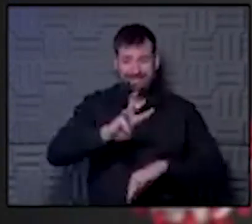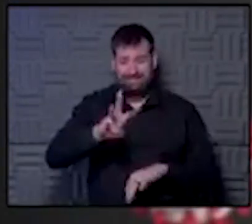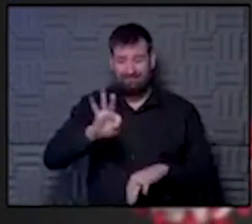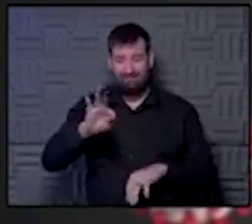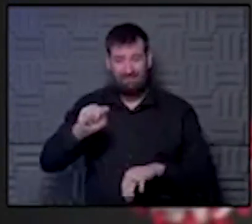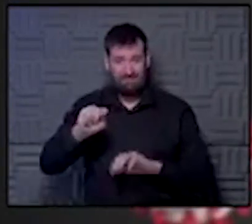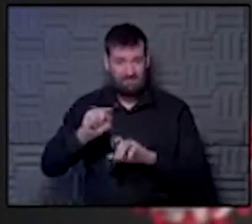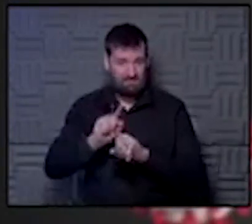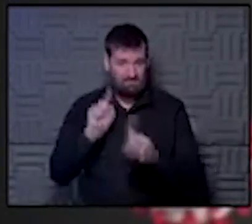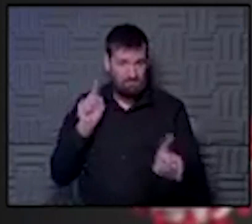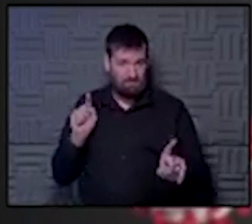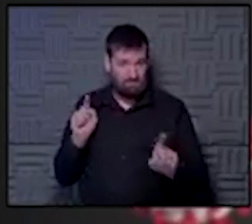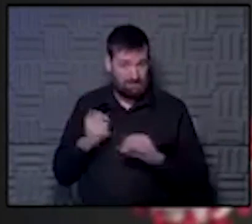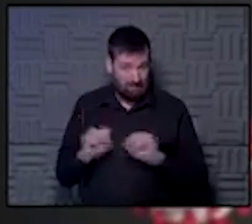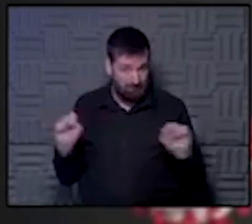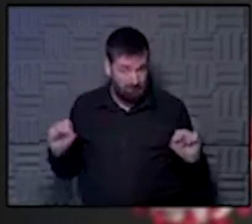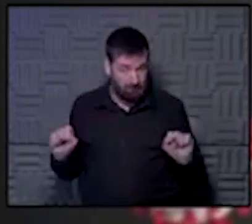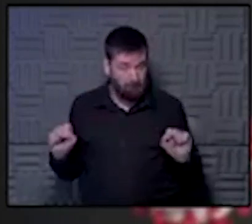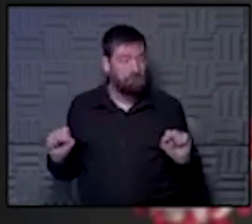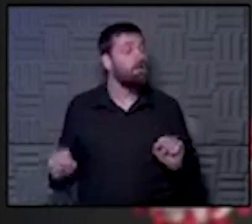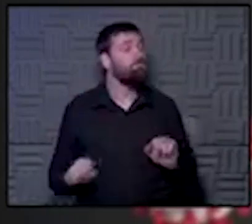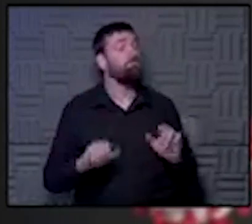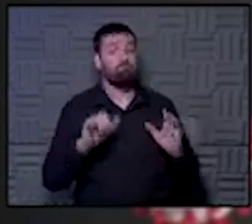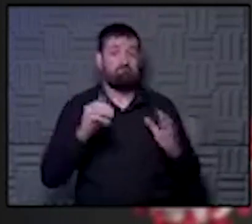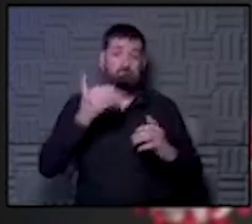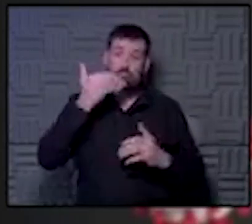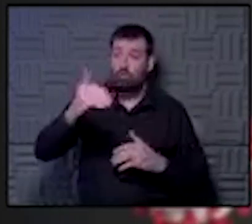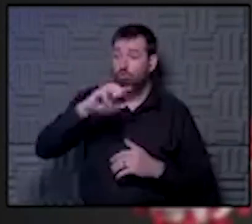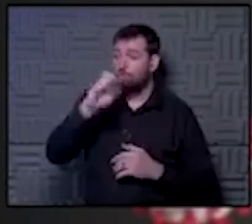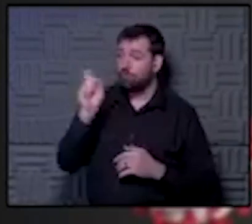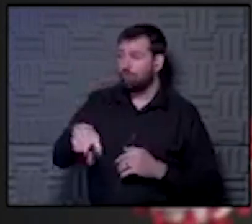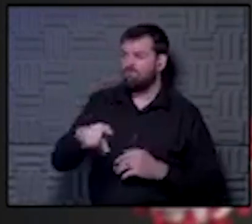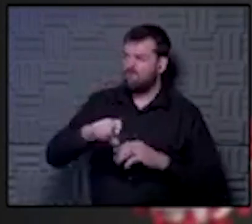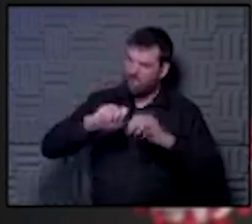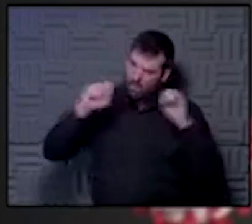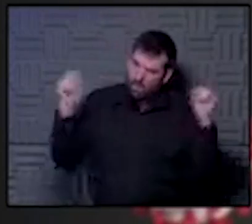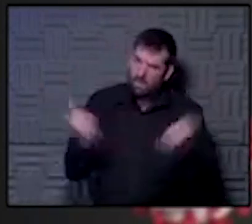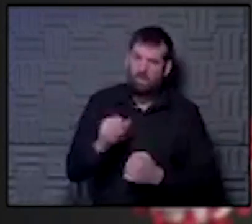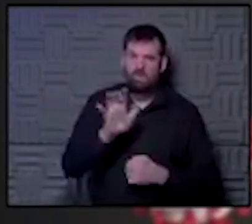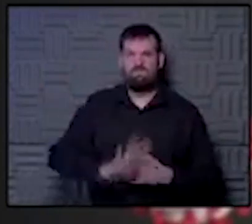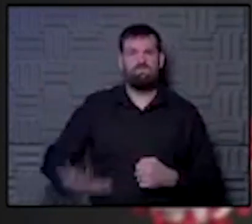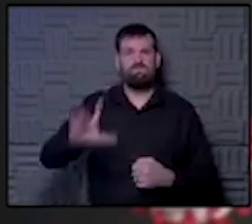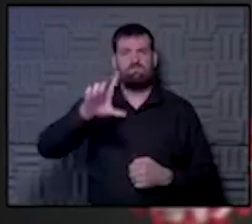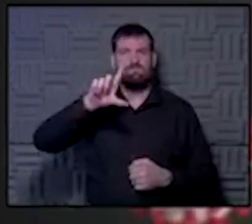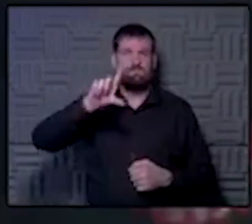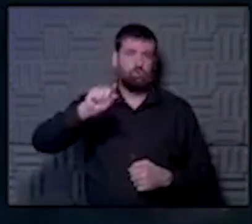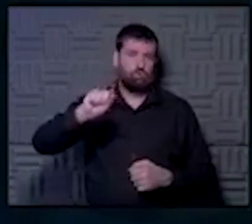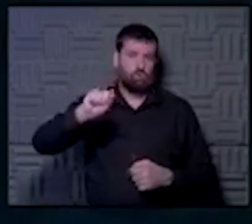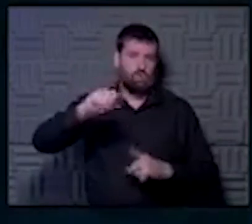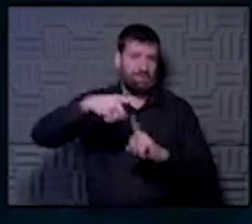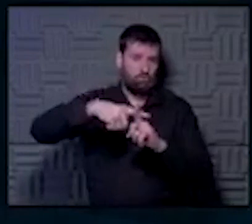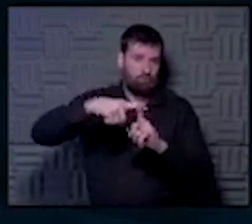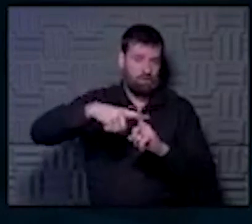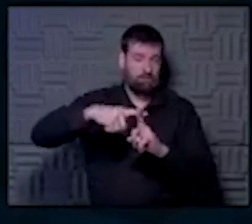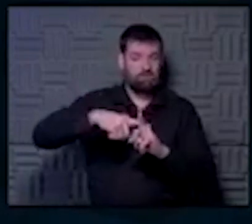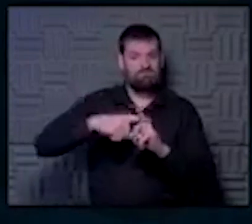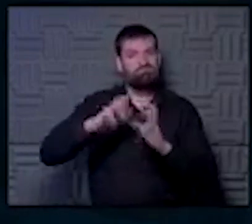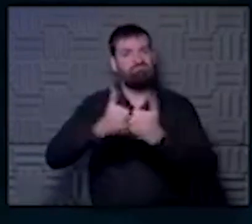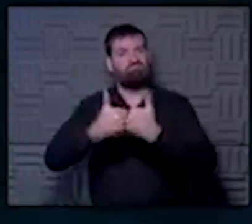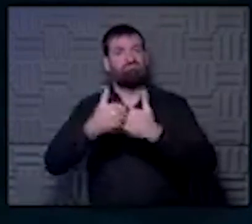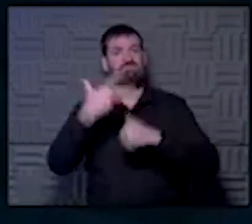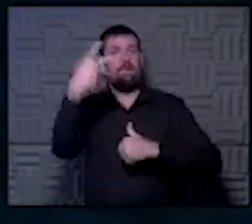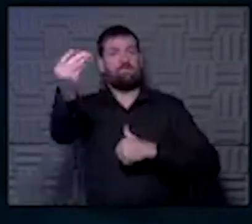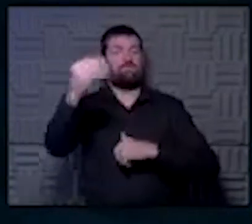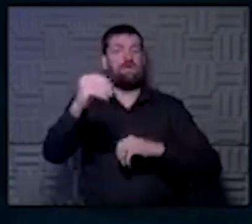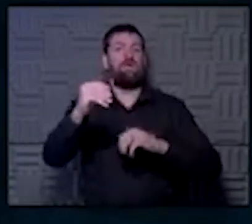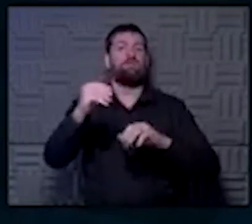question. So it was cold last week, but when it gets really cold, it gets around 20 degrees, we're going to challenge everybody to go outside and send us a video of what